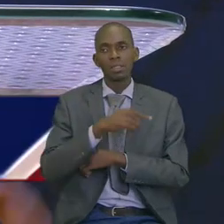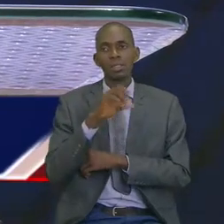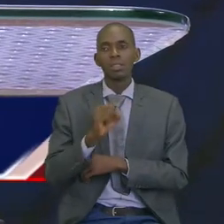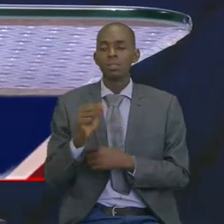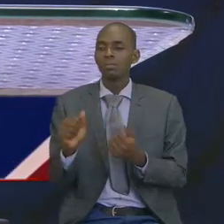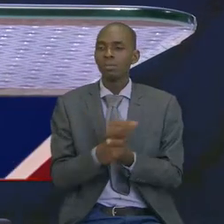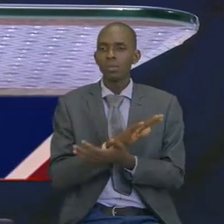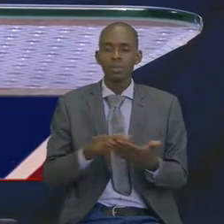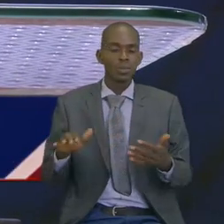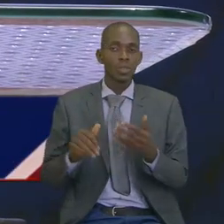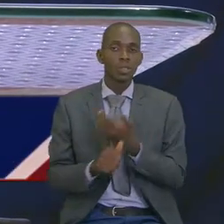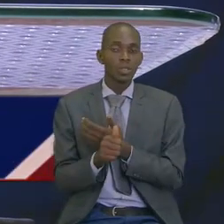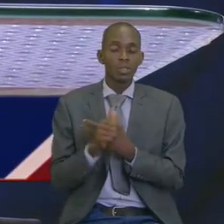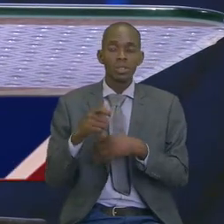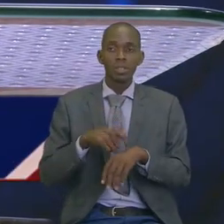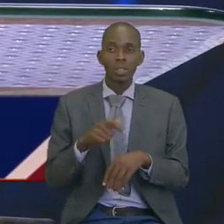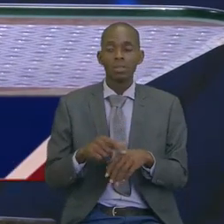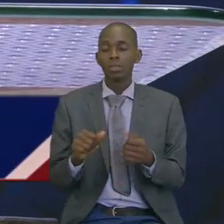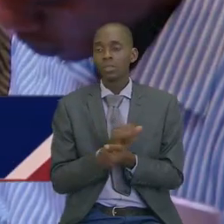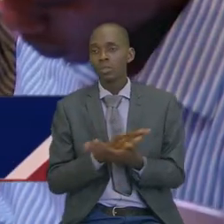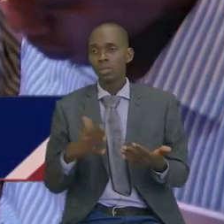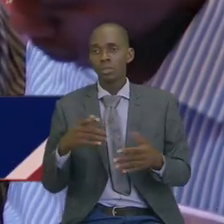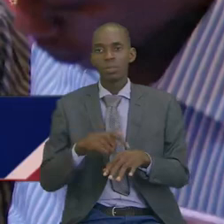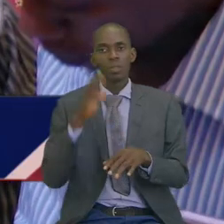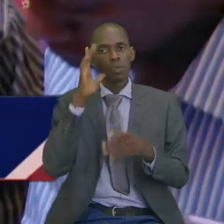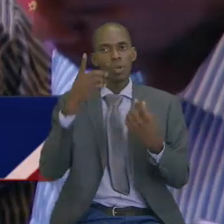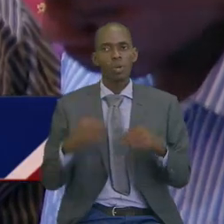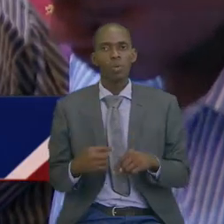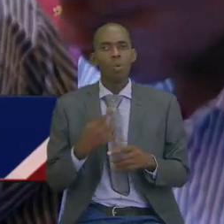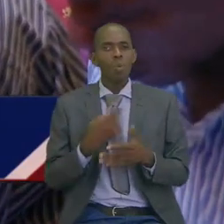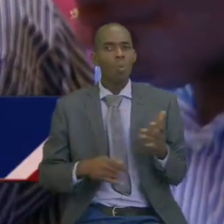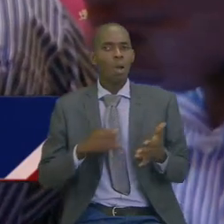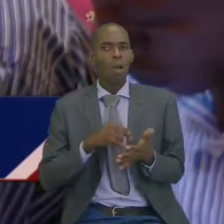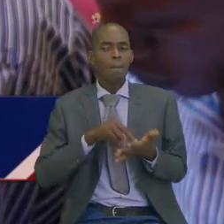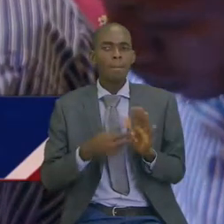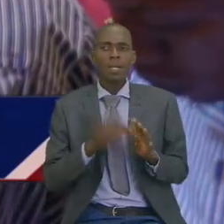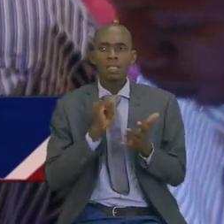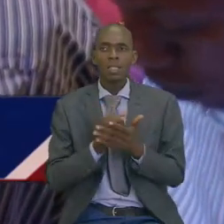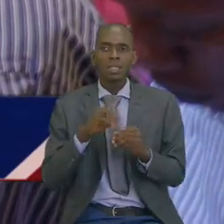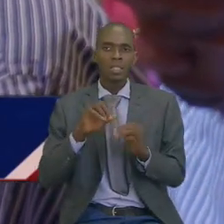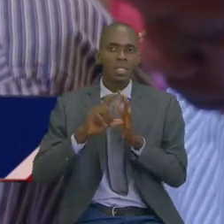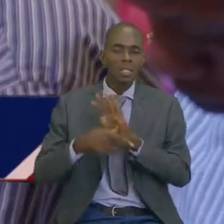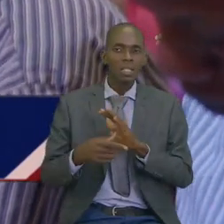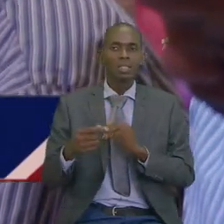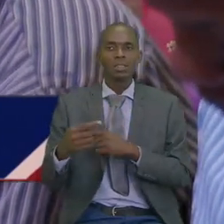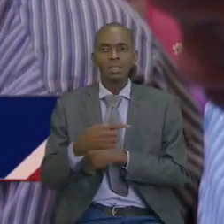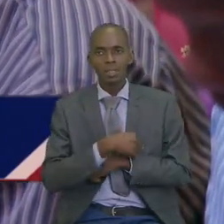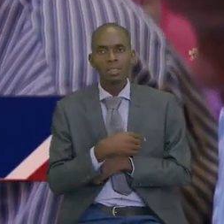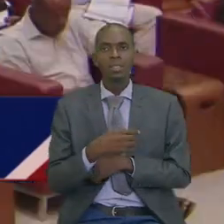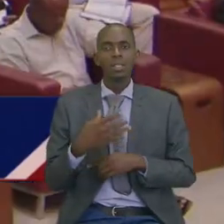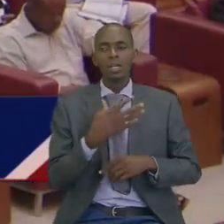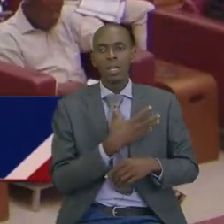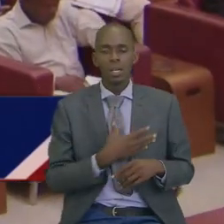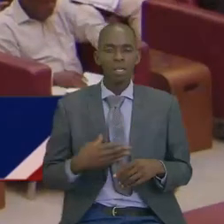perilous times shall come. And you know when it says in the last days, in the last days standing there, and